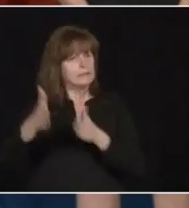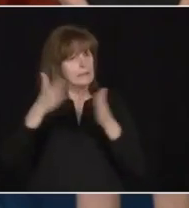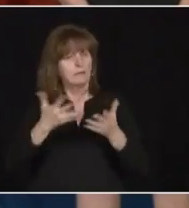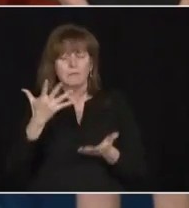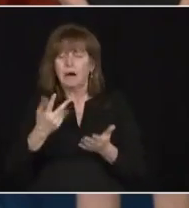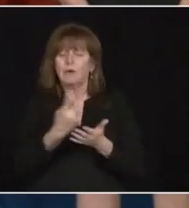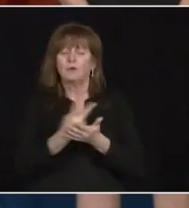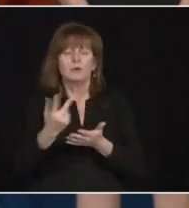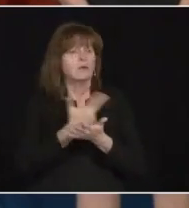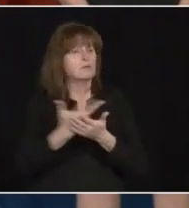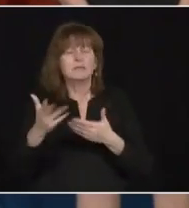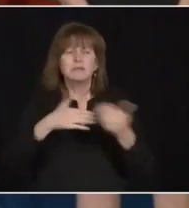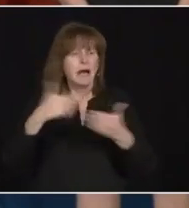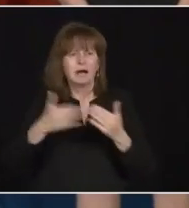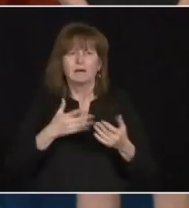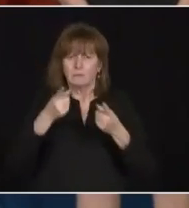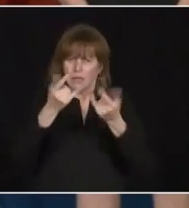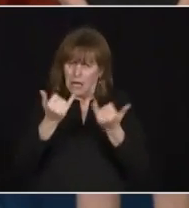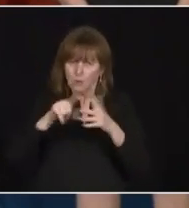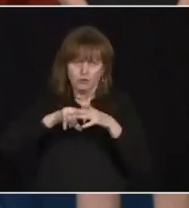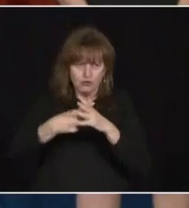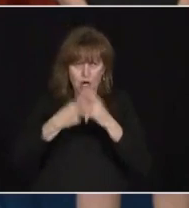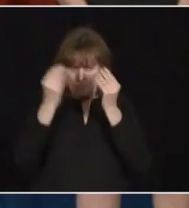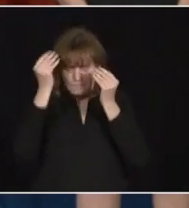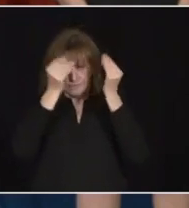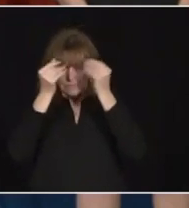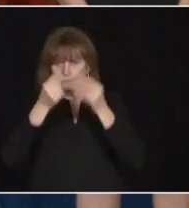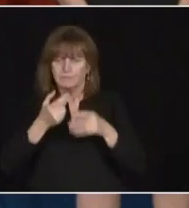prepping, getting masks ready. So